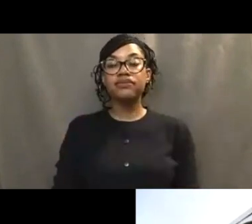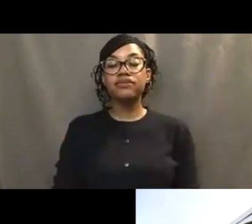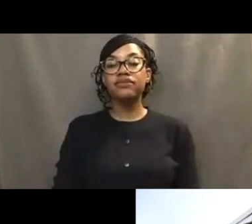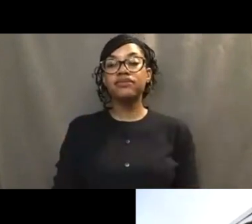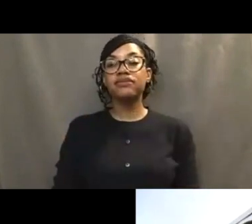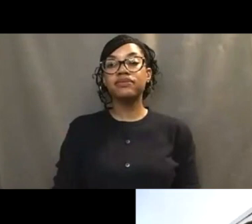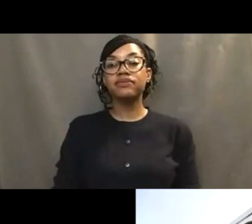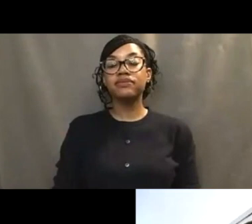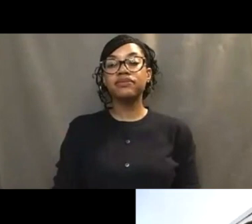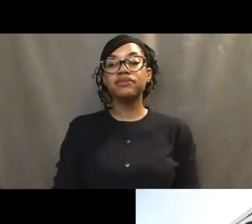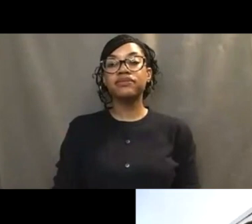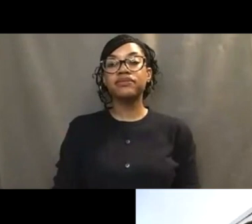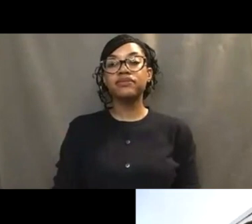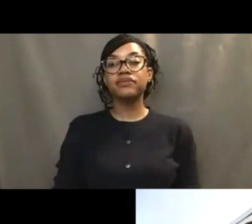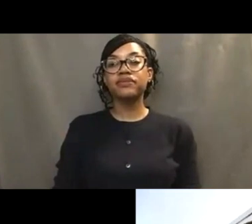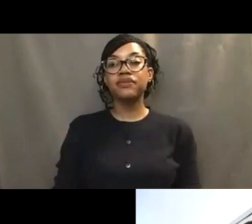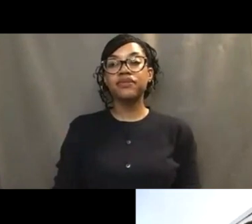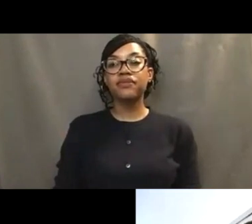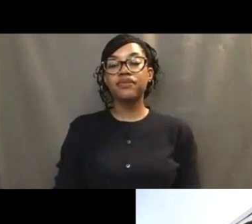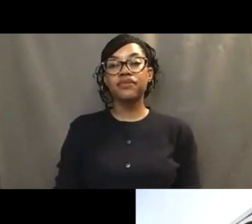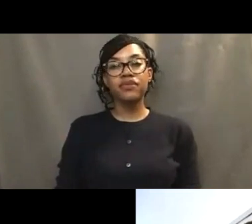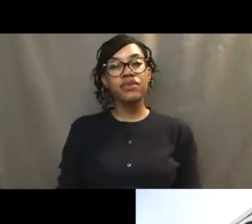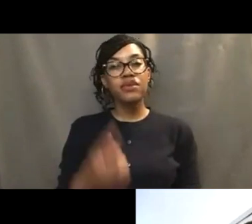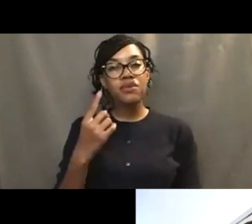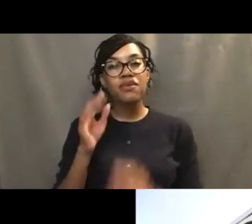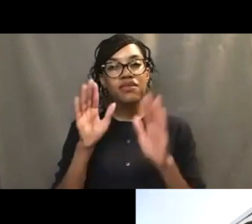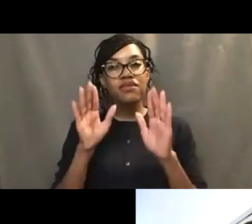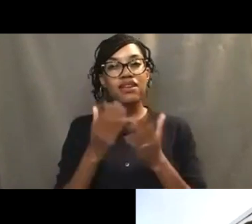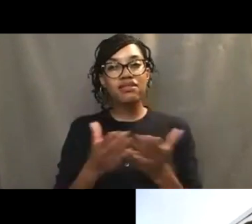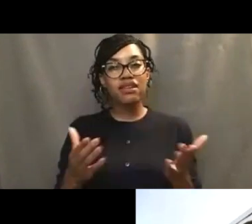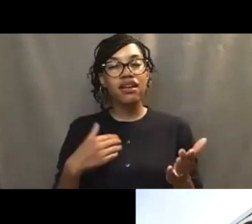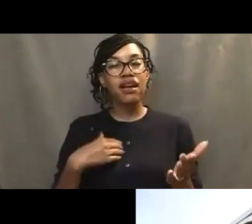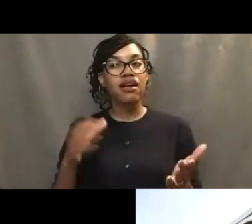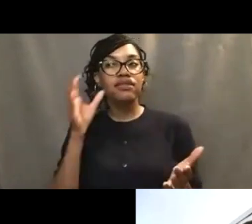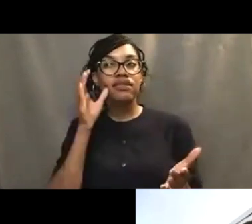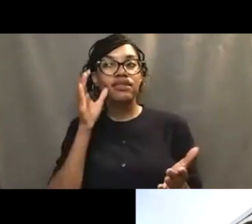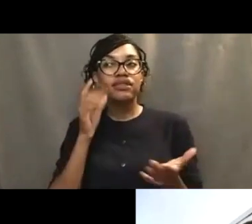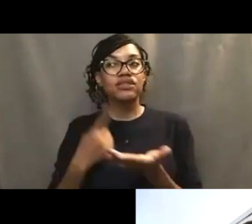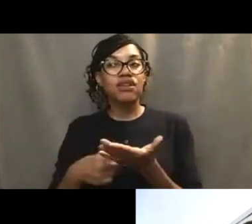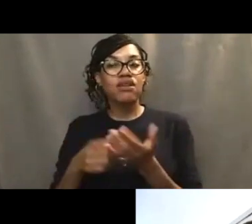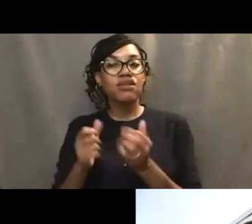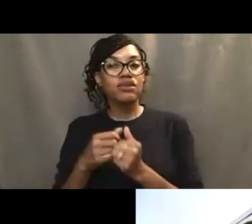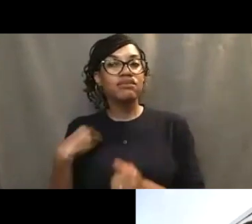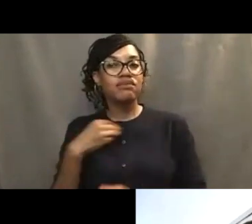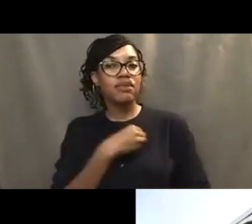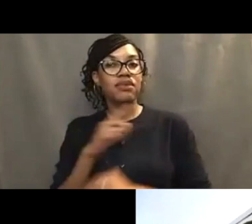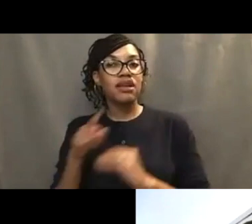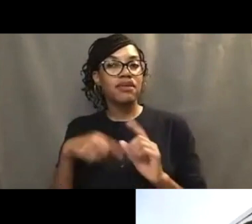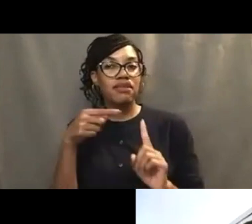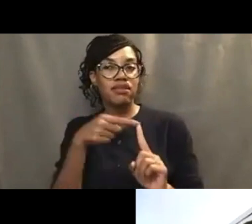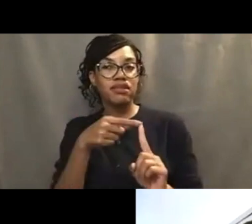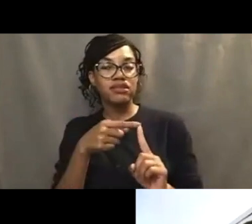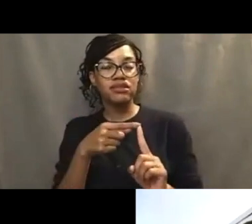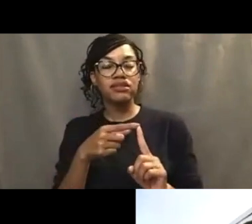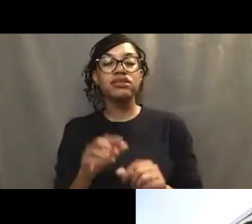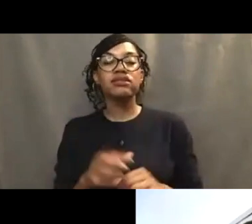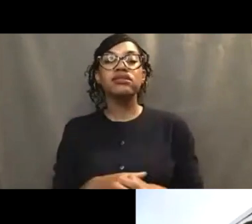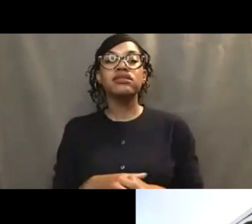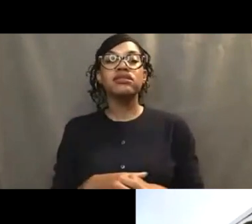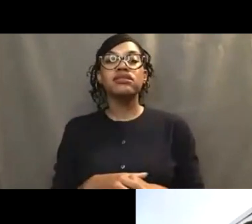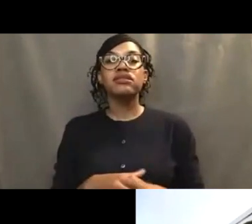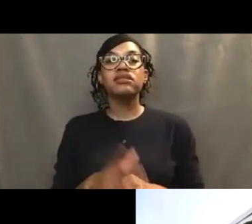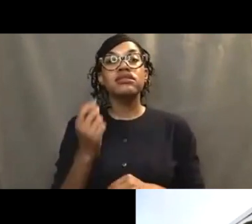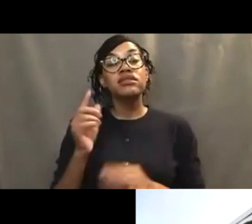I've had a lot of conversations with my members about this, is that for them to